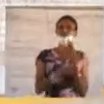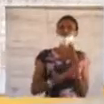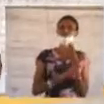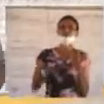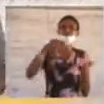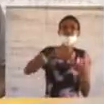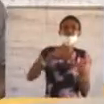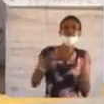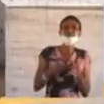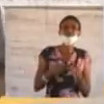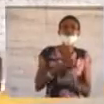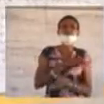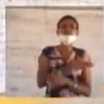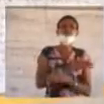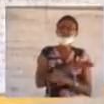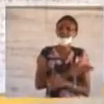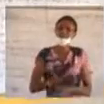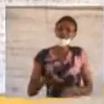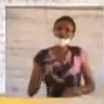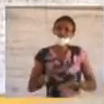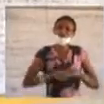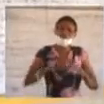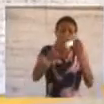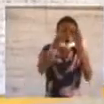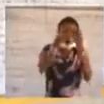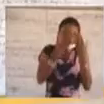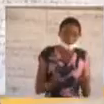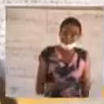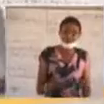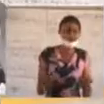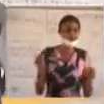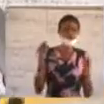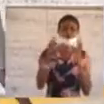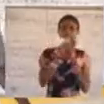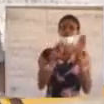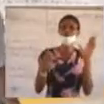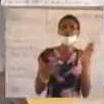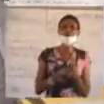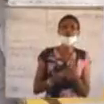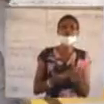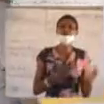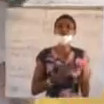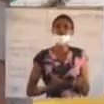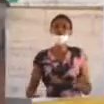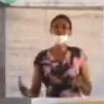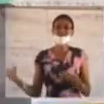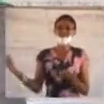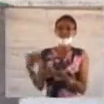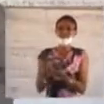at large. Let's look at it. One of them is lawlessness.